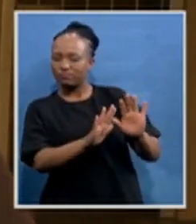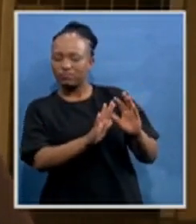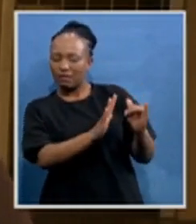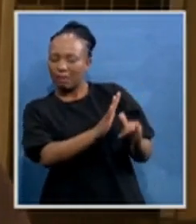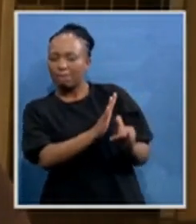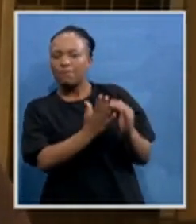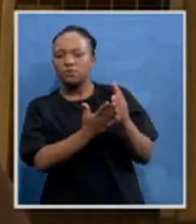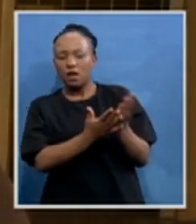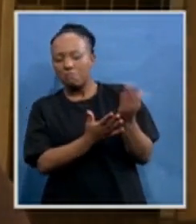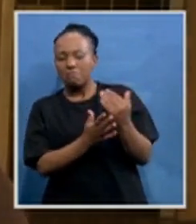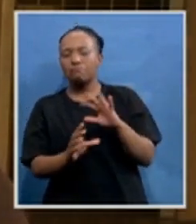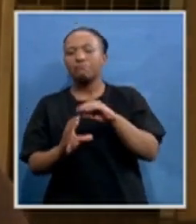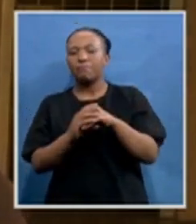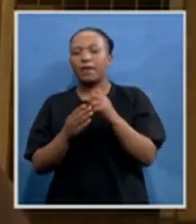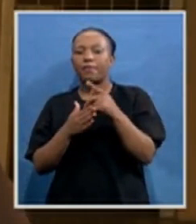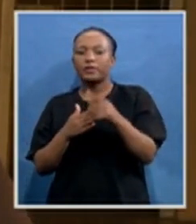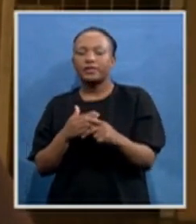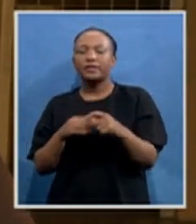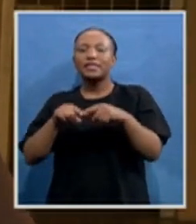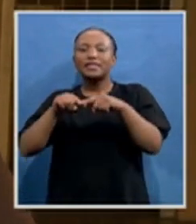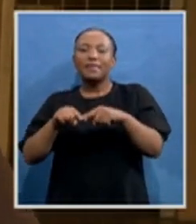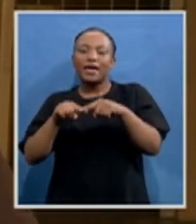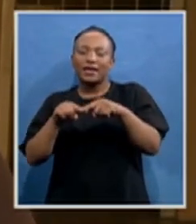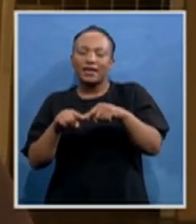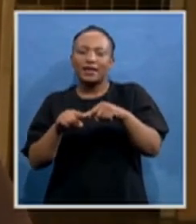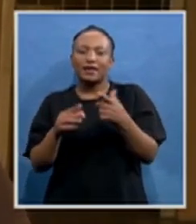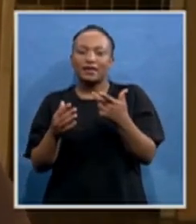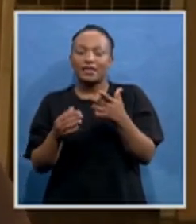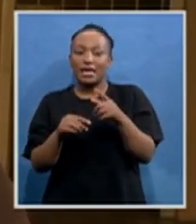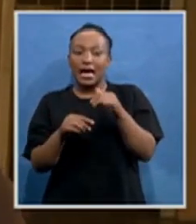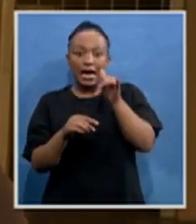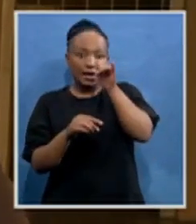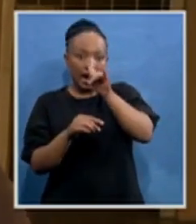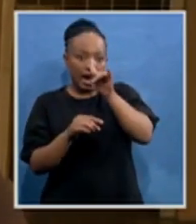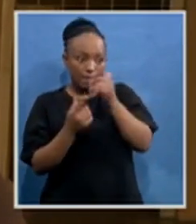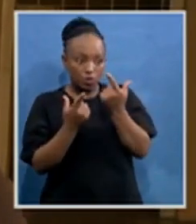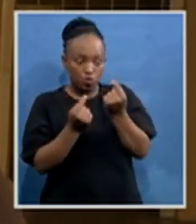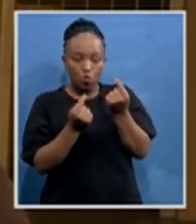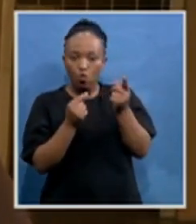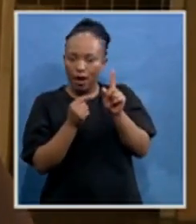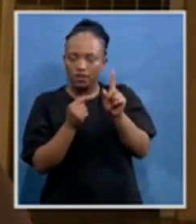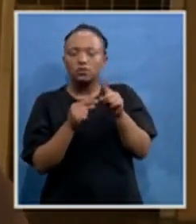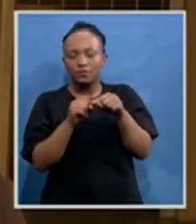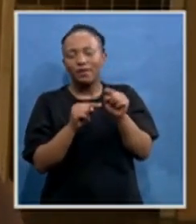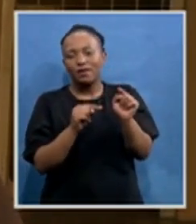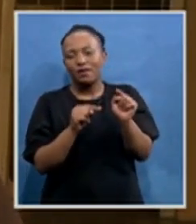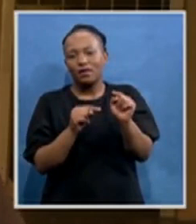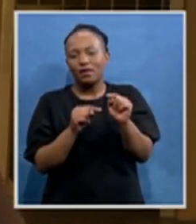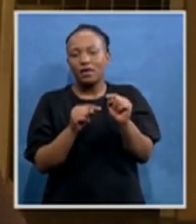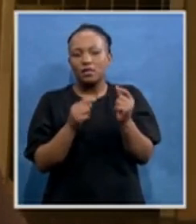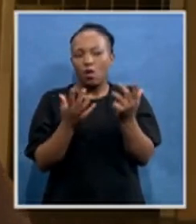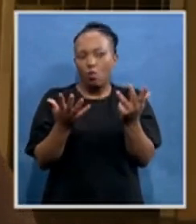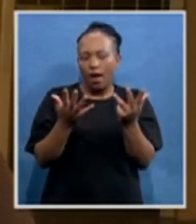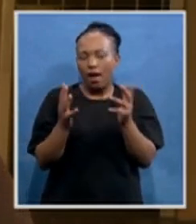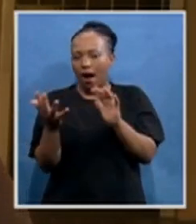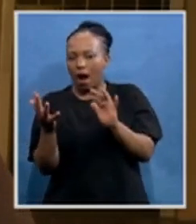course depend on the kind of offence they committed, which will determine where and how they will be involved in projects